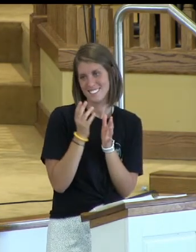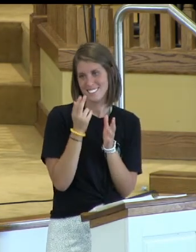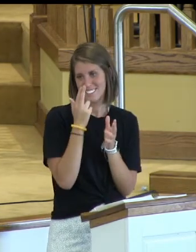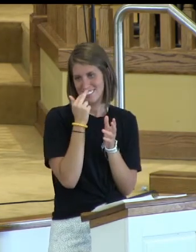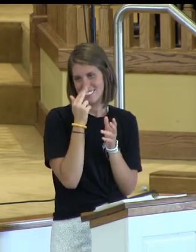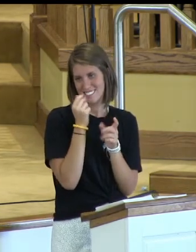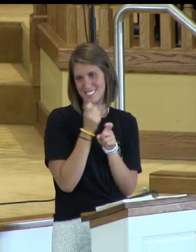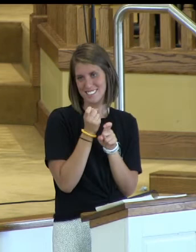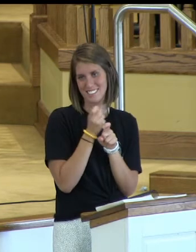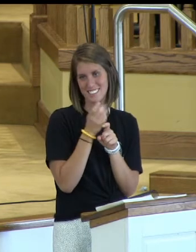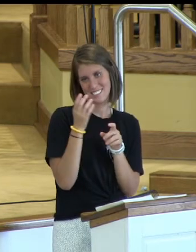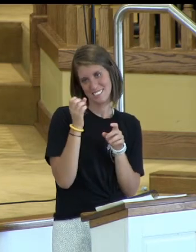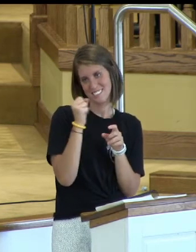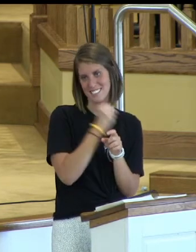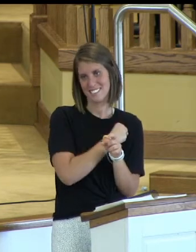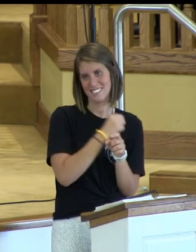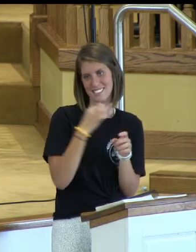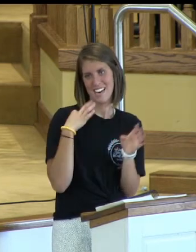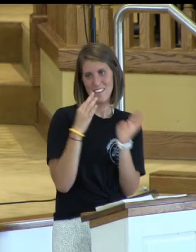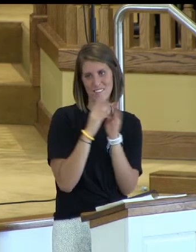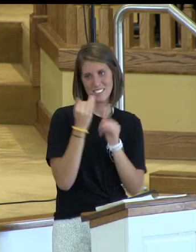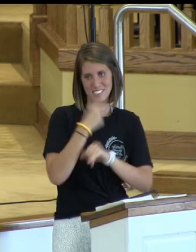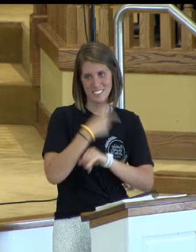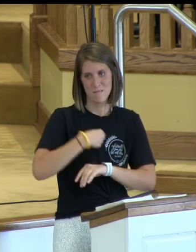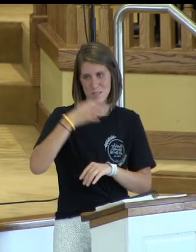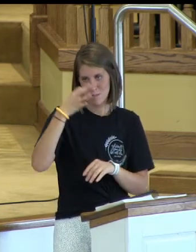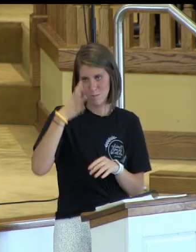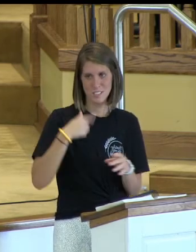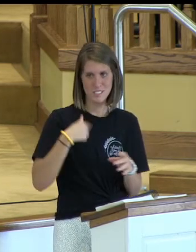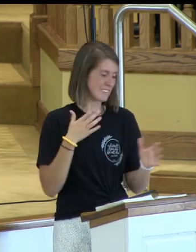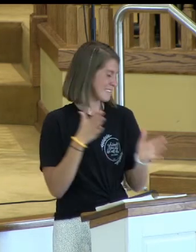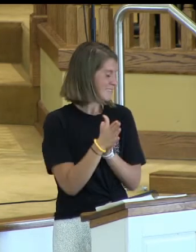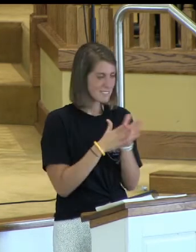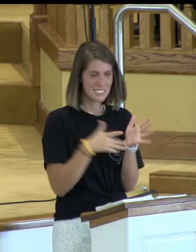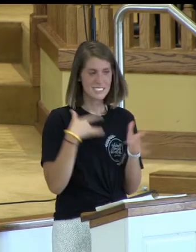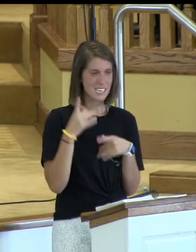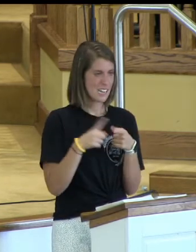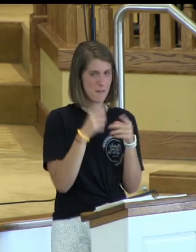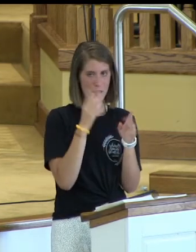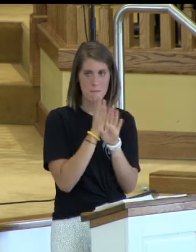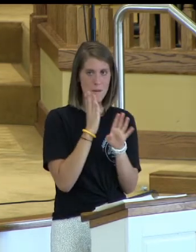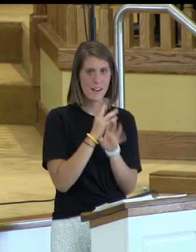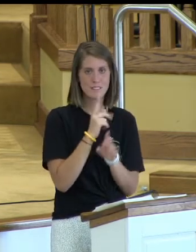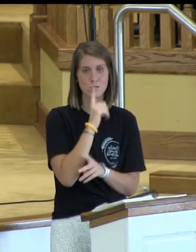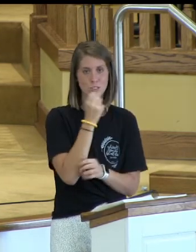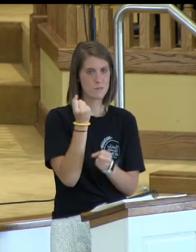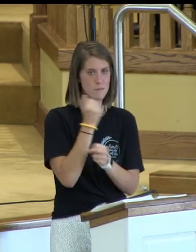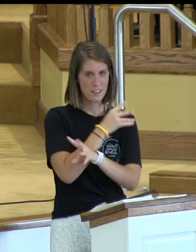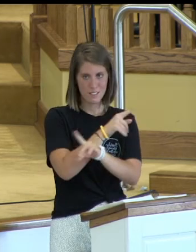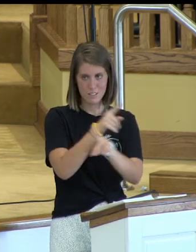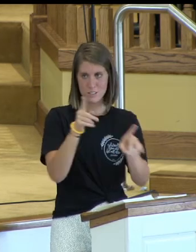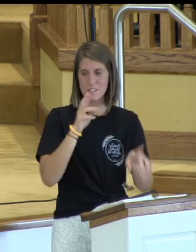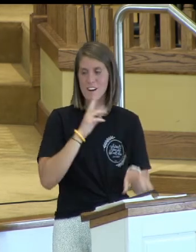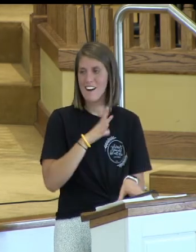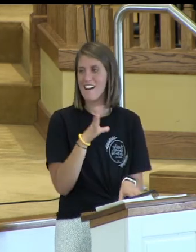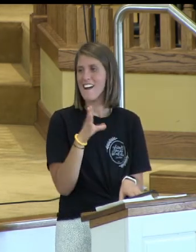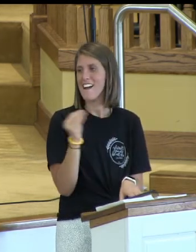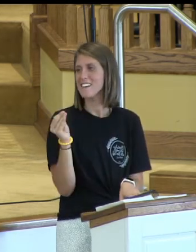Nikki at staff meeting today. You know, me and preacher are excited about the buses, and I'm sure probably everybody else is too. And